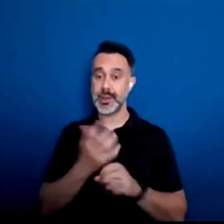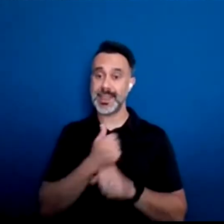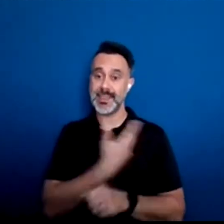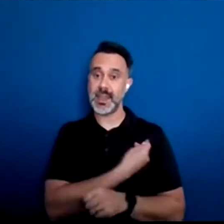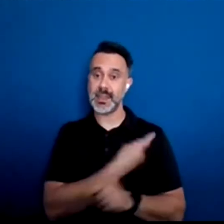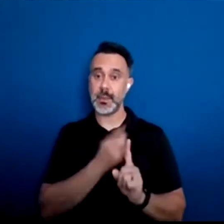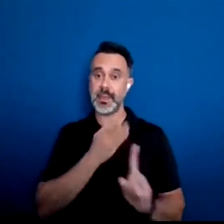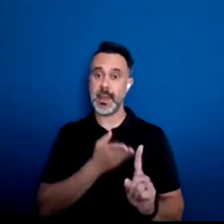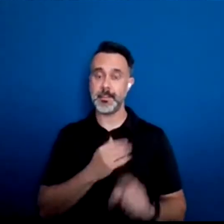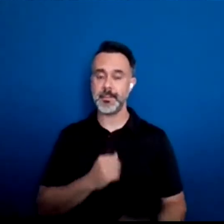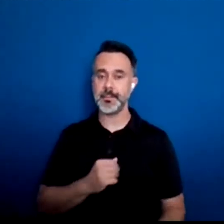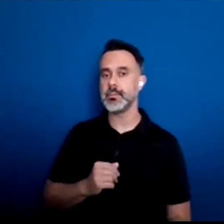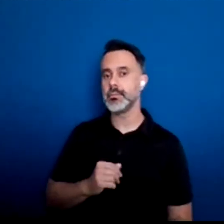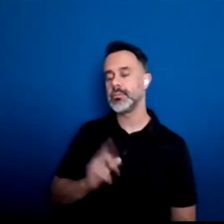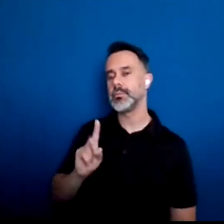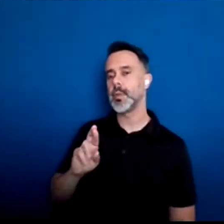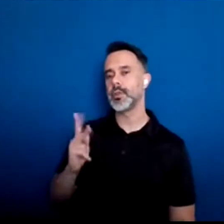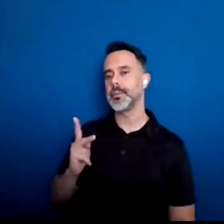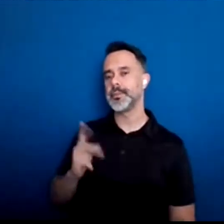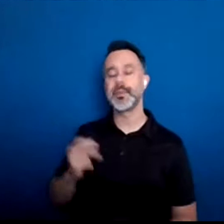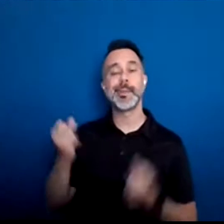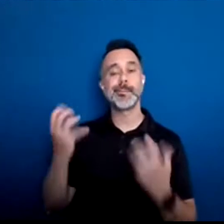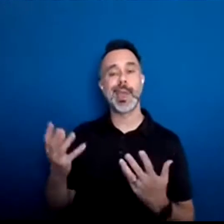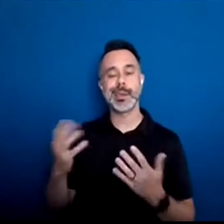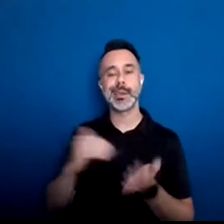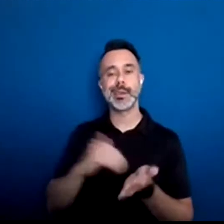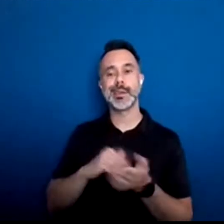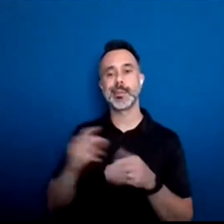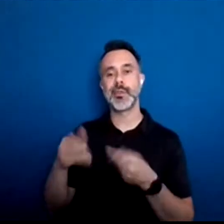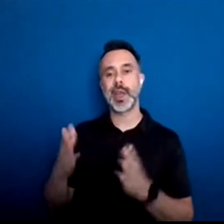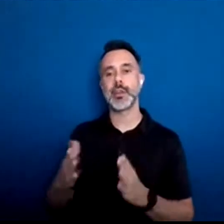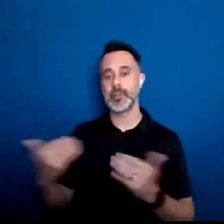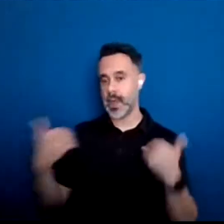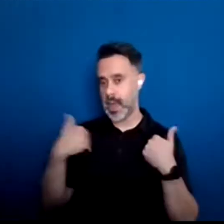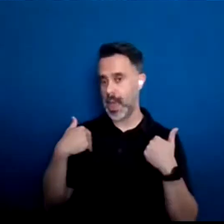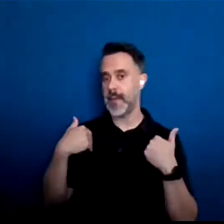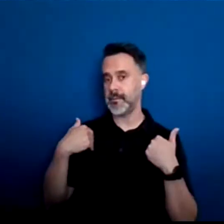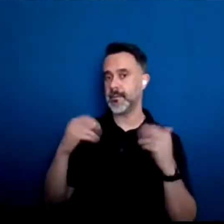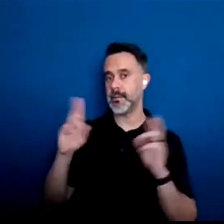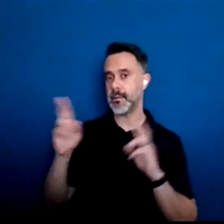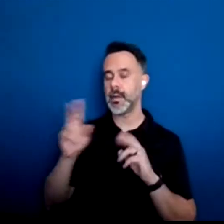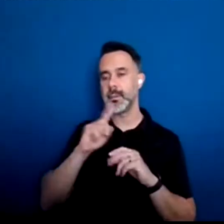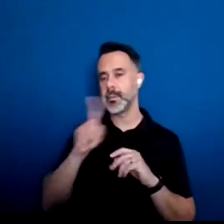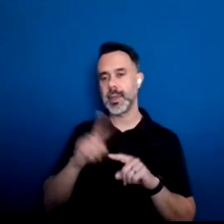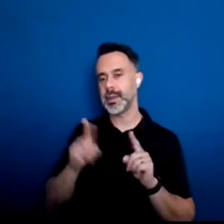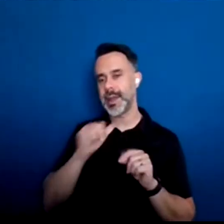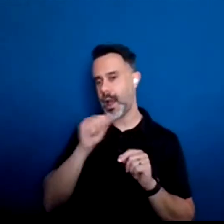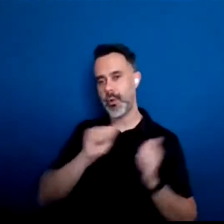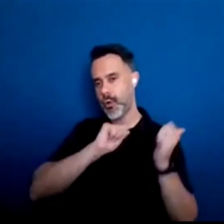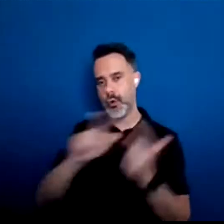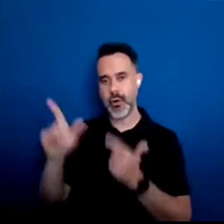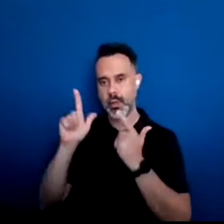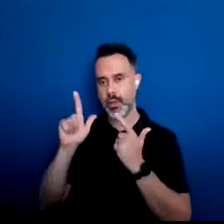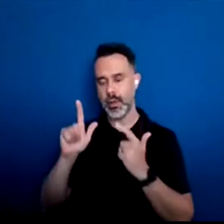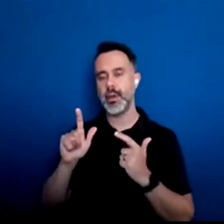I could start it off. Many of the providers do have the vaccine available, but not every provider. So